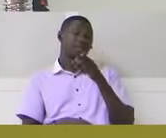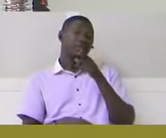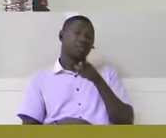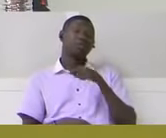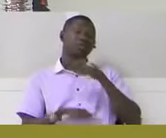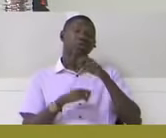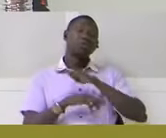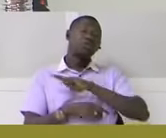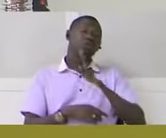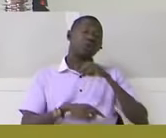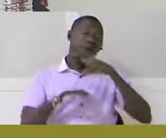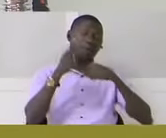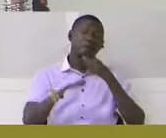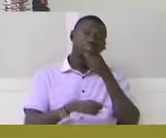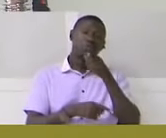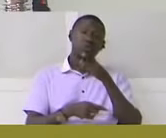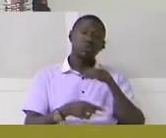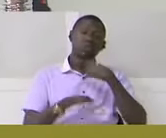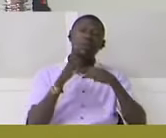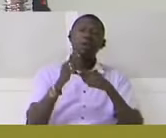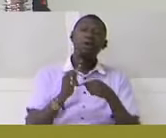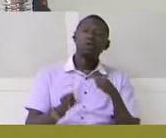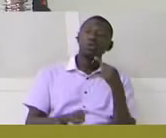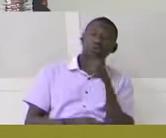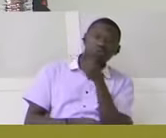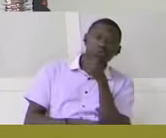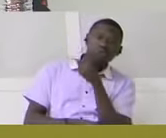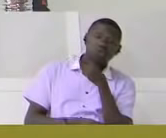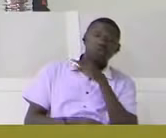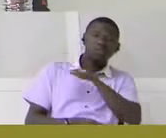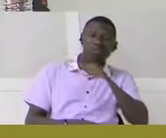children you were trying to avoid. Statement